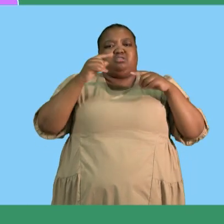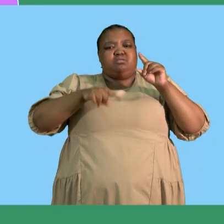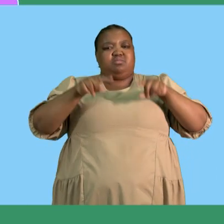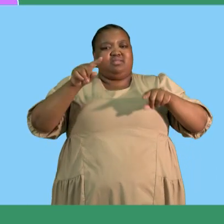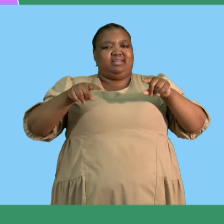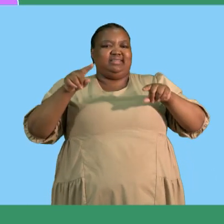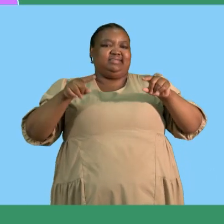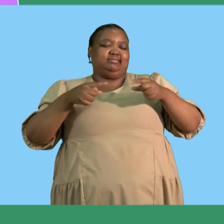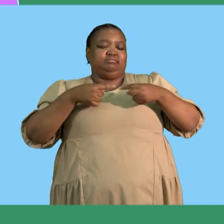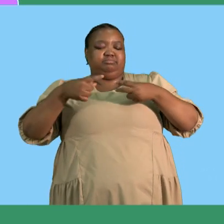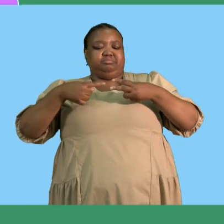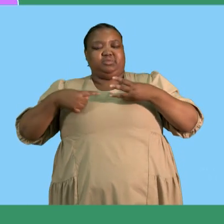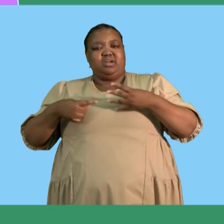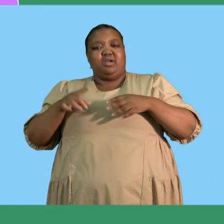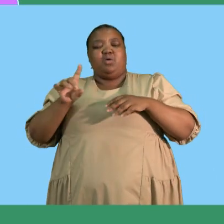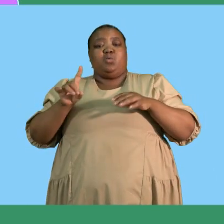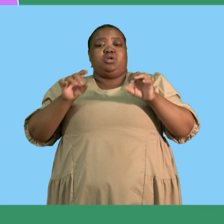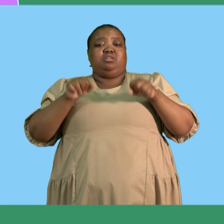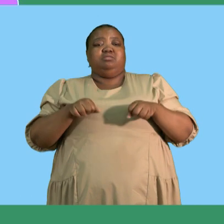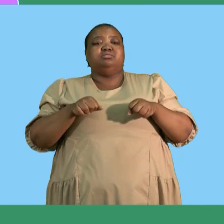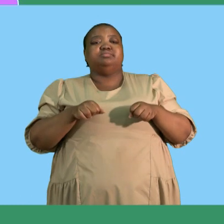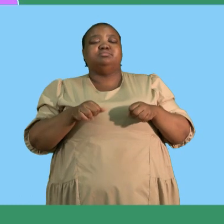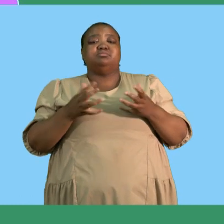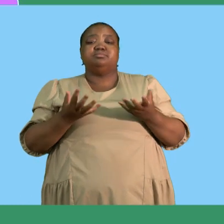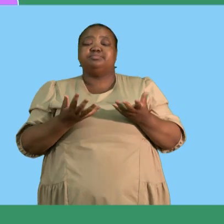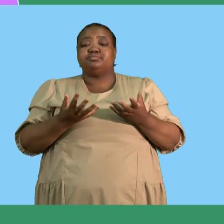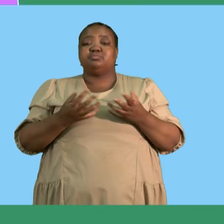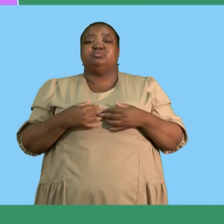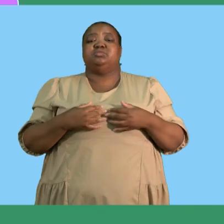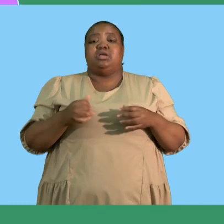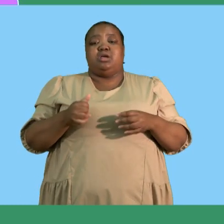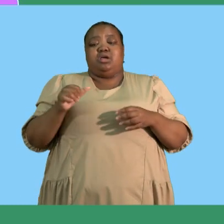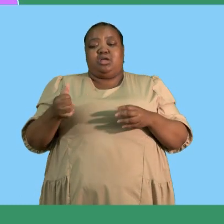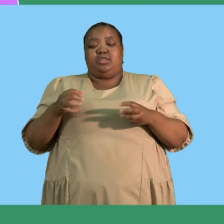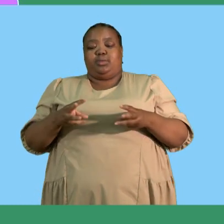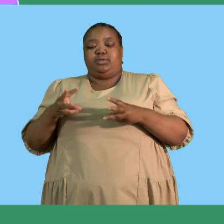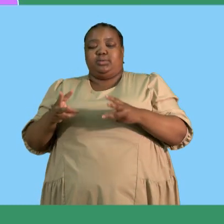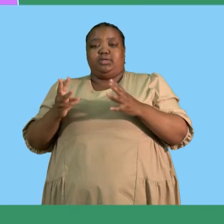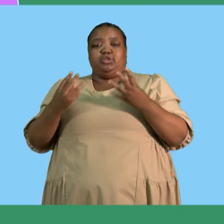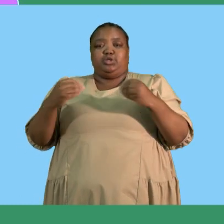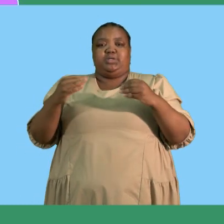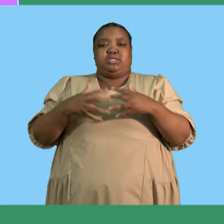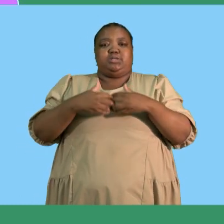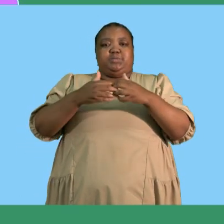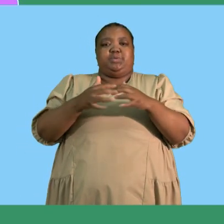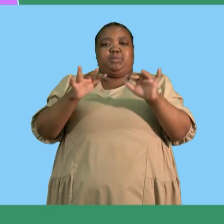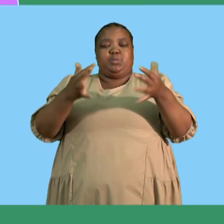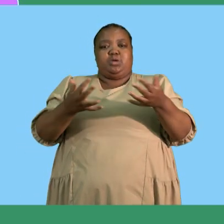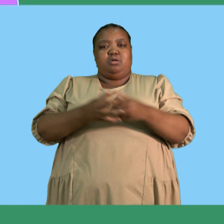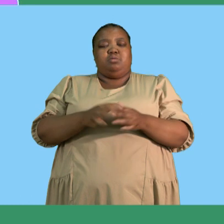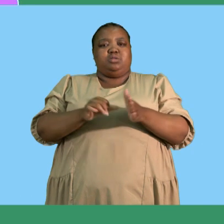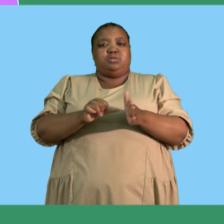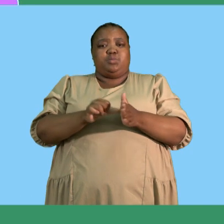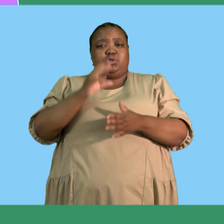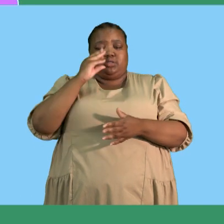of ownership and their characteristics, as well as avenues of acquiring a business. Now,